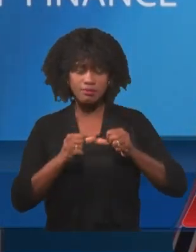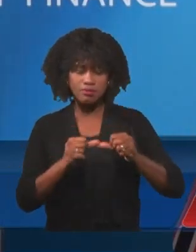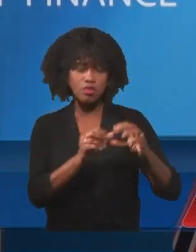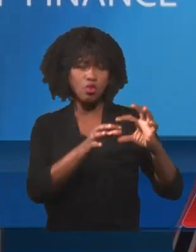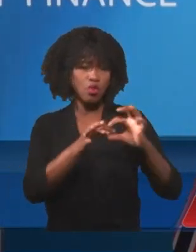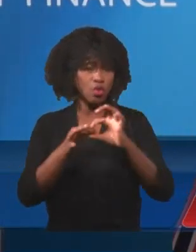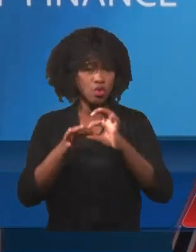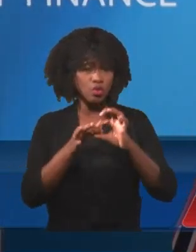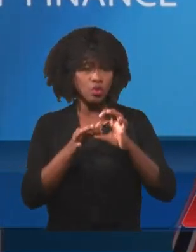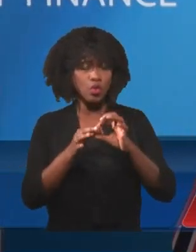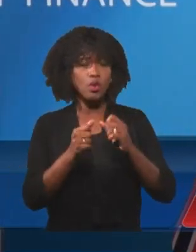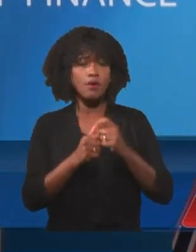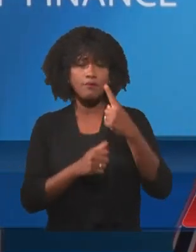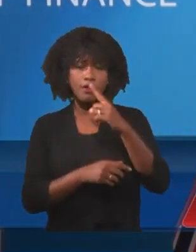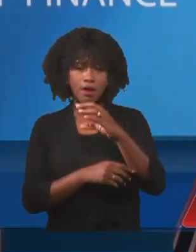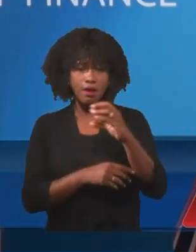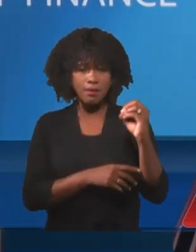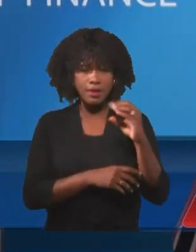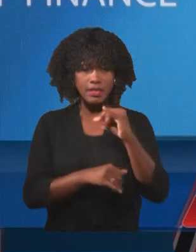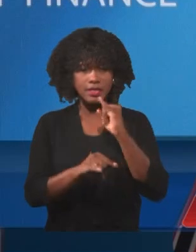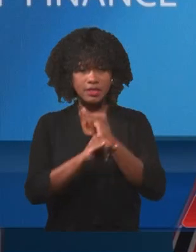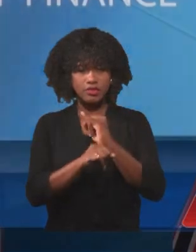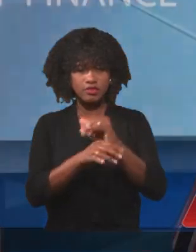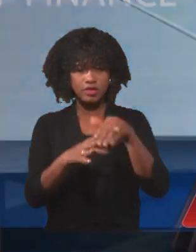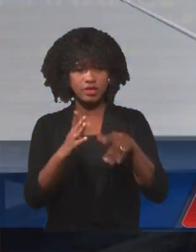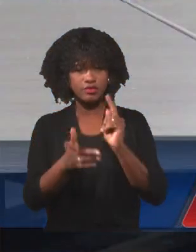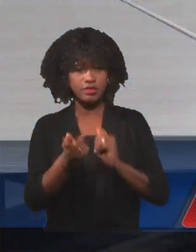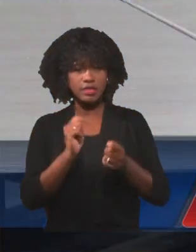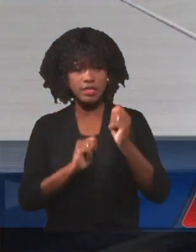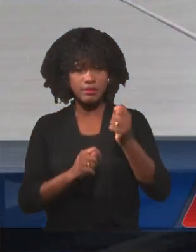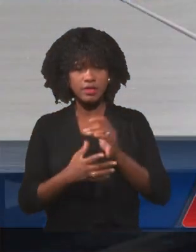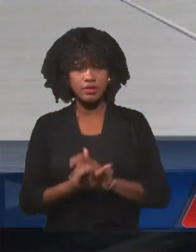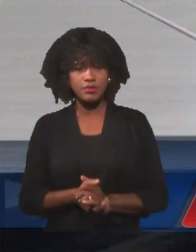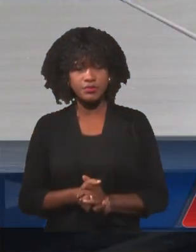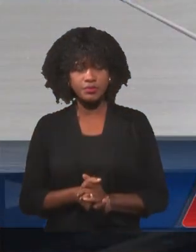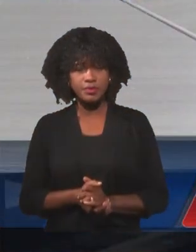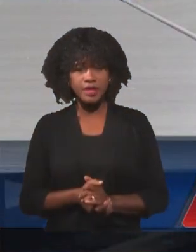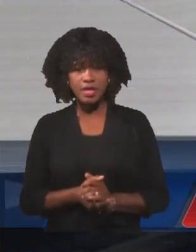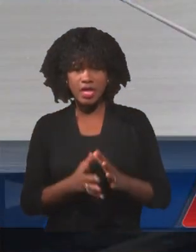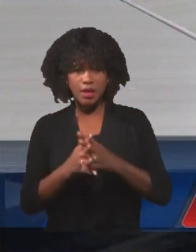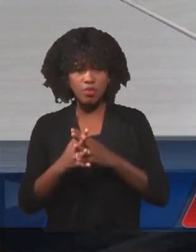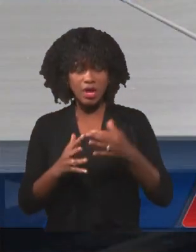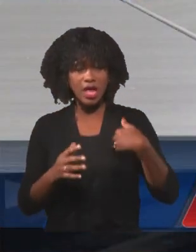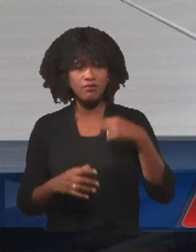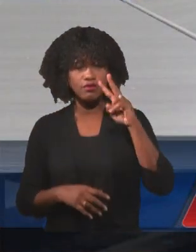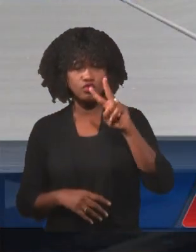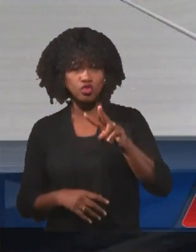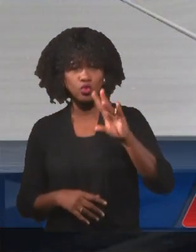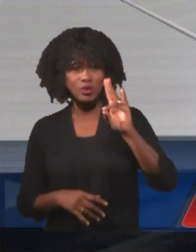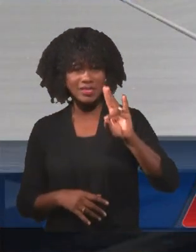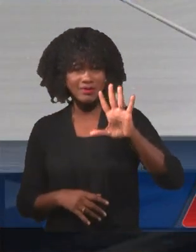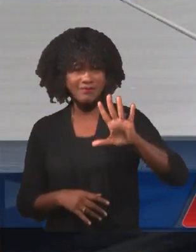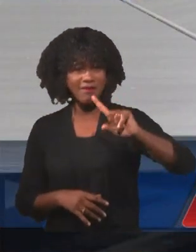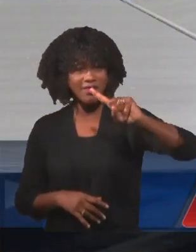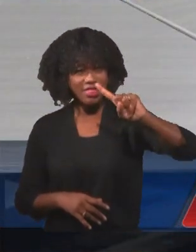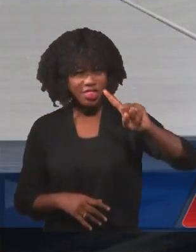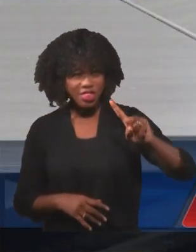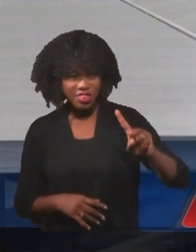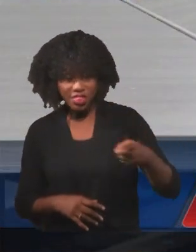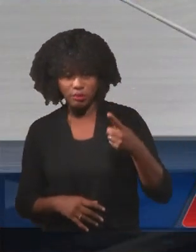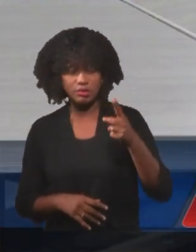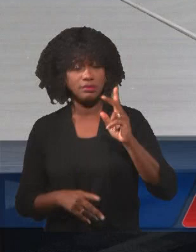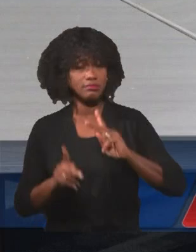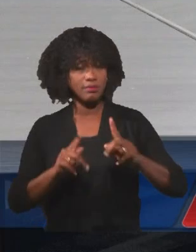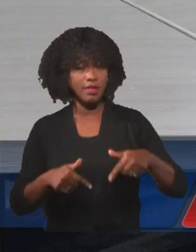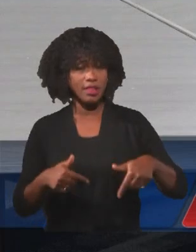and offerings for companies and industries in Trinidad and Tobago. And just in the United States, it's 275,000. And so we